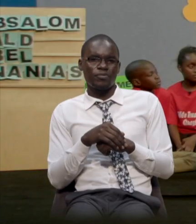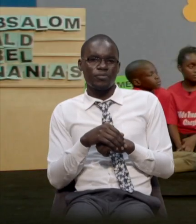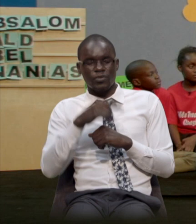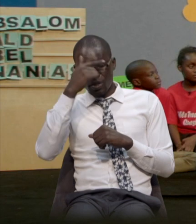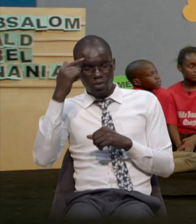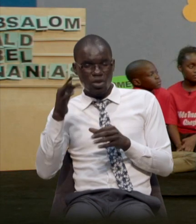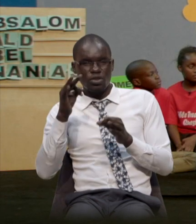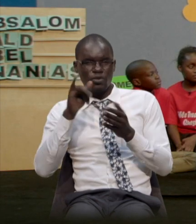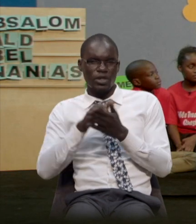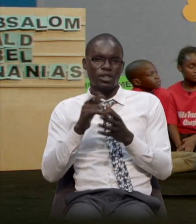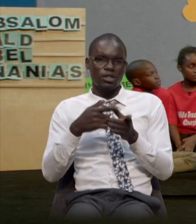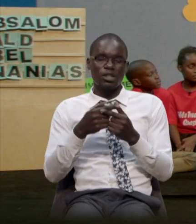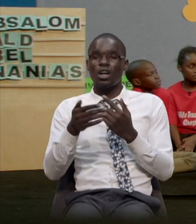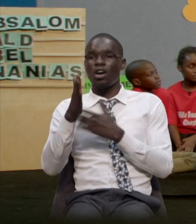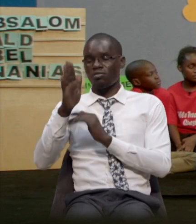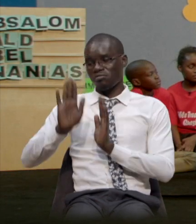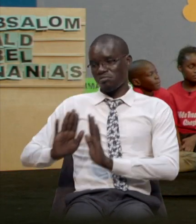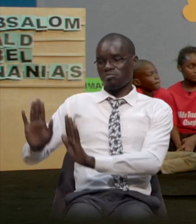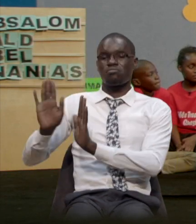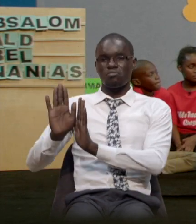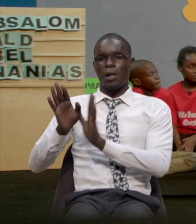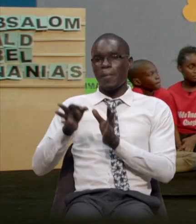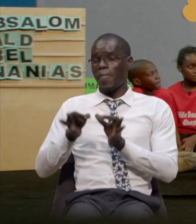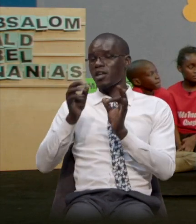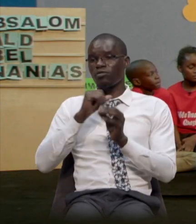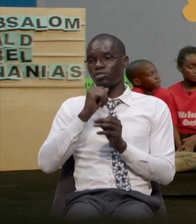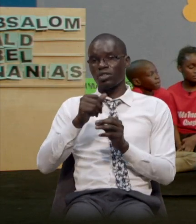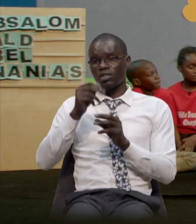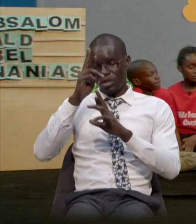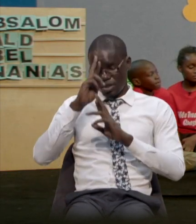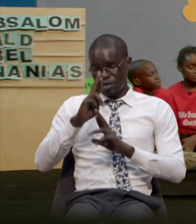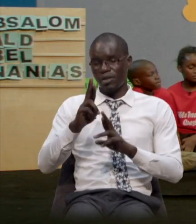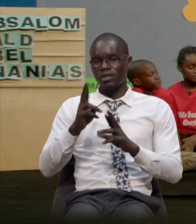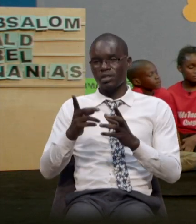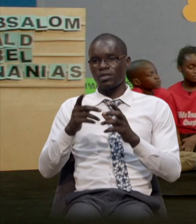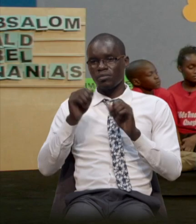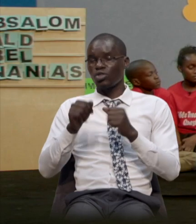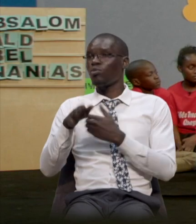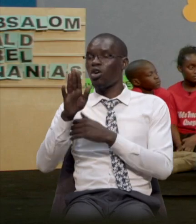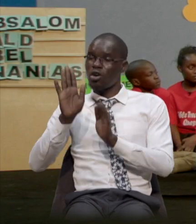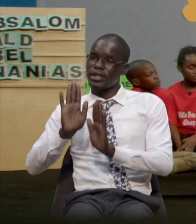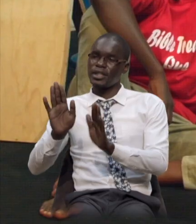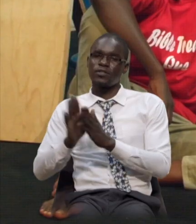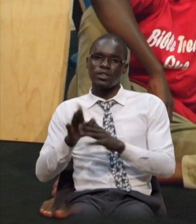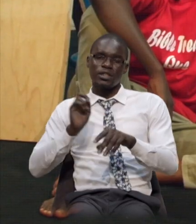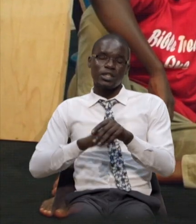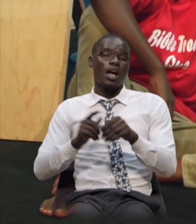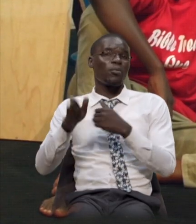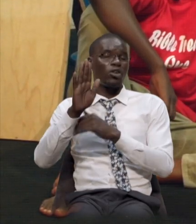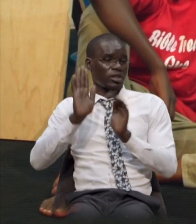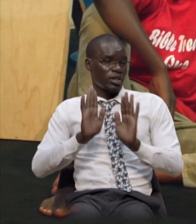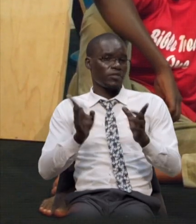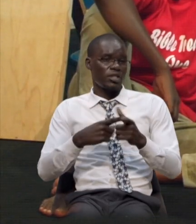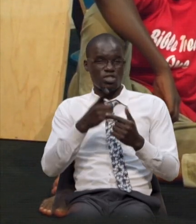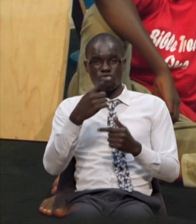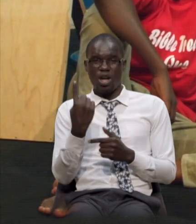because of that, God left them. And if you are not respectful, God can just leave you. And when God leaves you, you are on